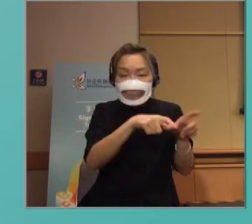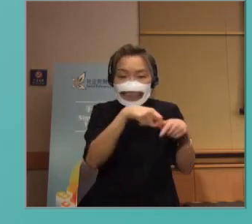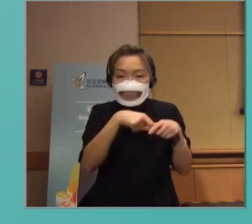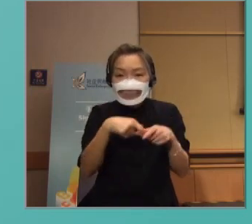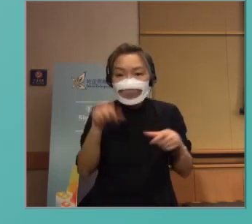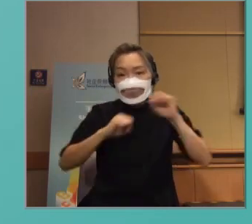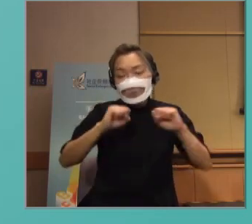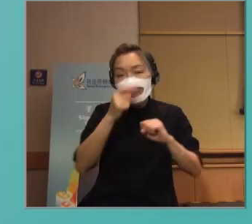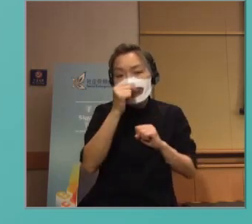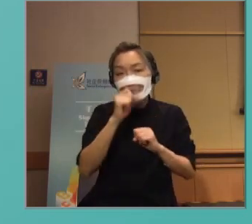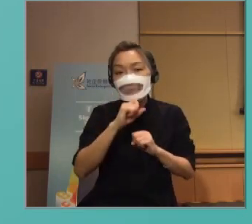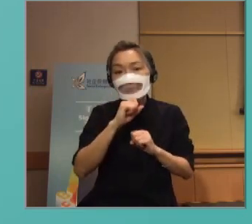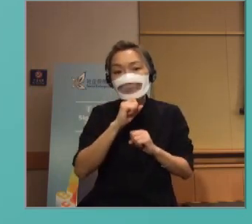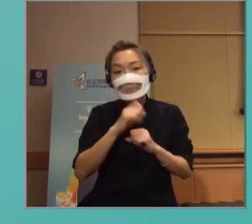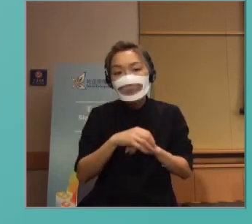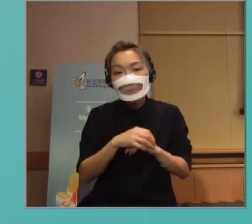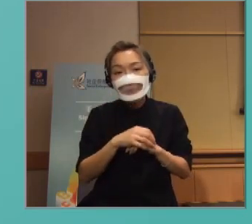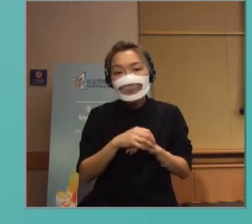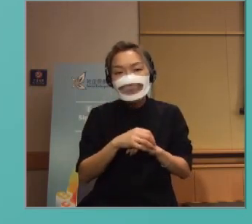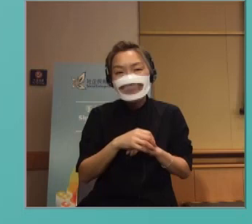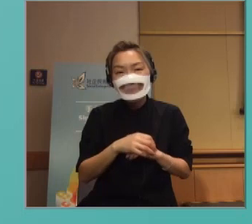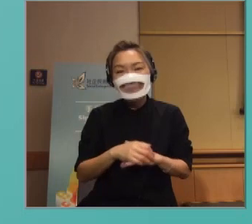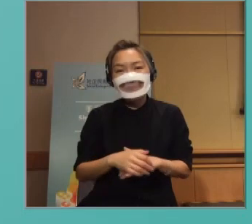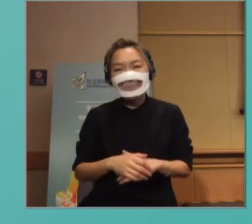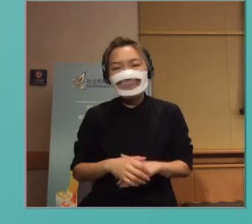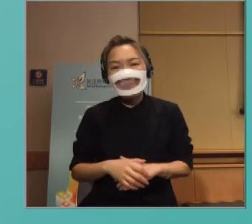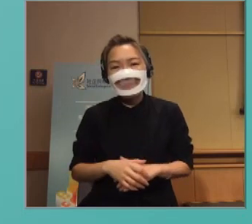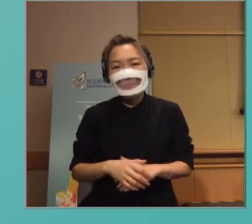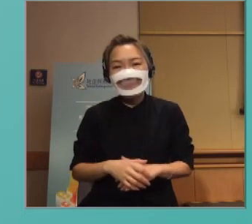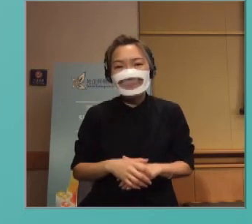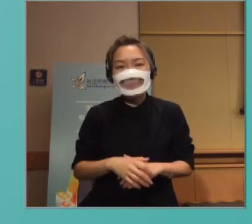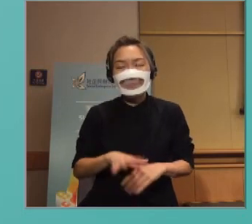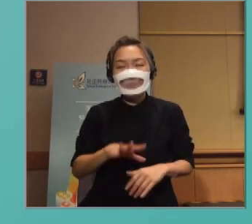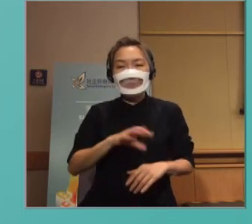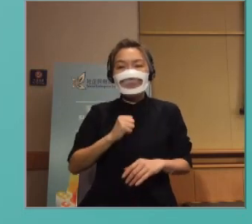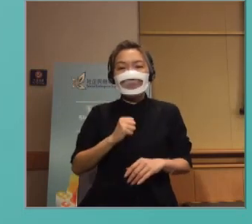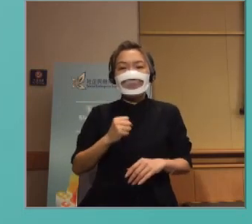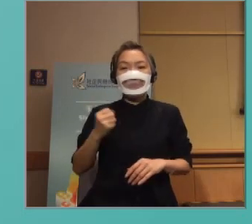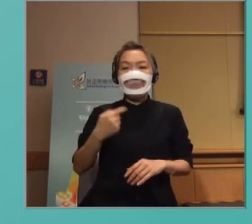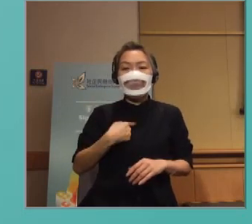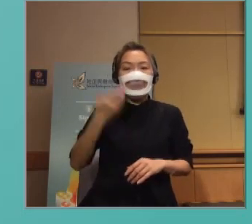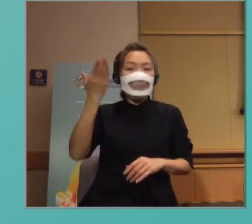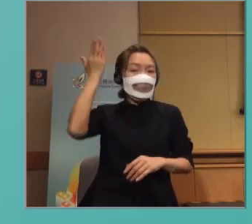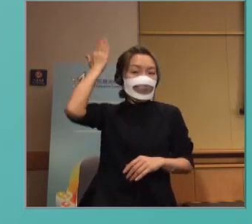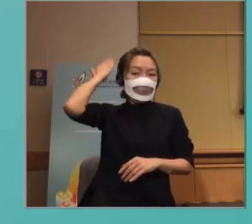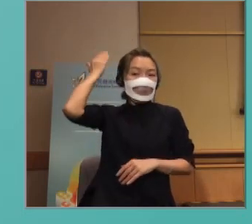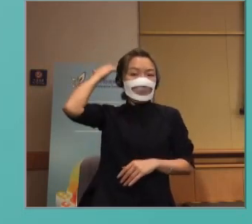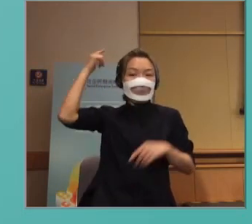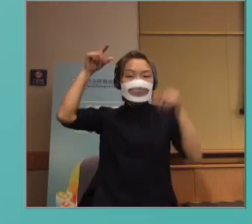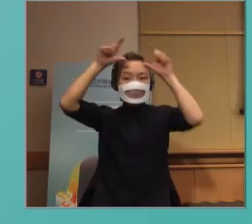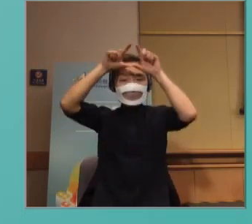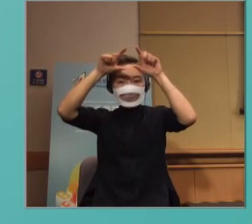collection, which you can do on the 3D barcode behind, you can also, for any amount of donation, even $1, we're giving out